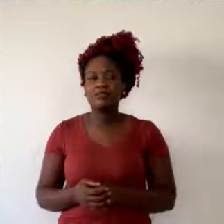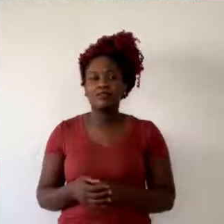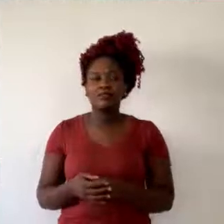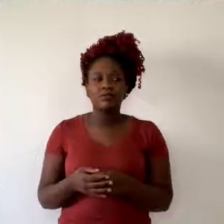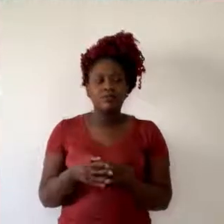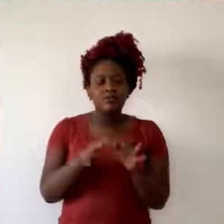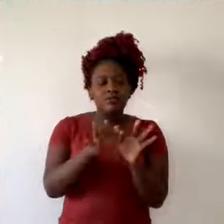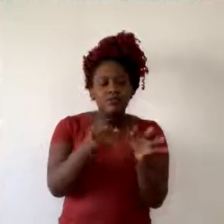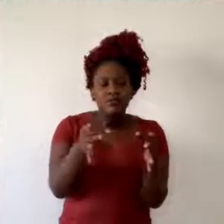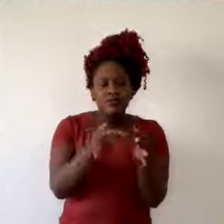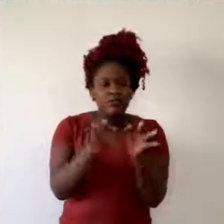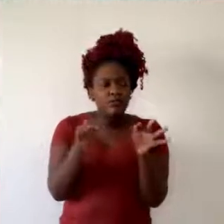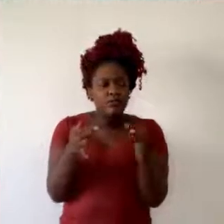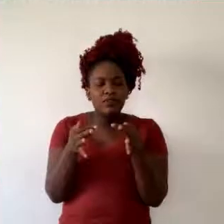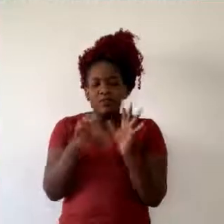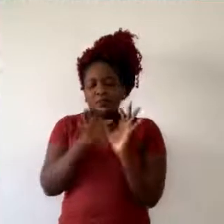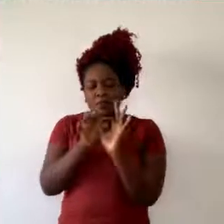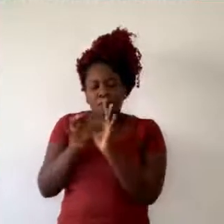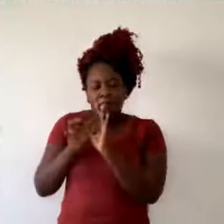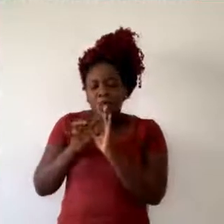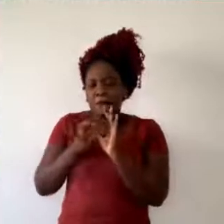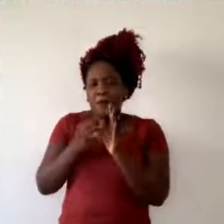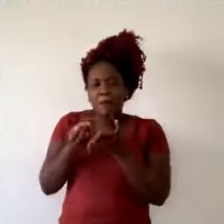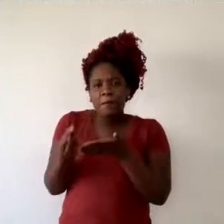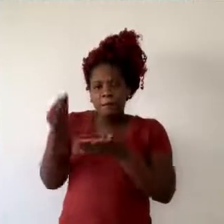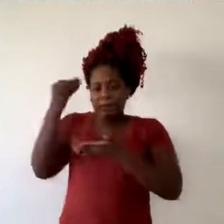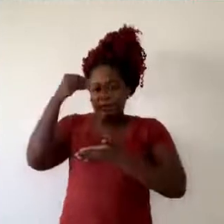invisible threads